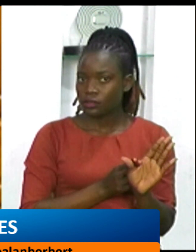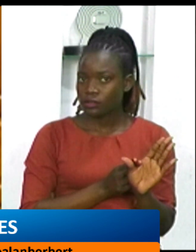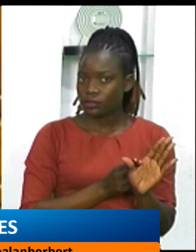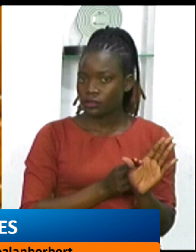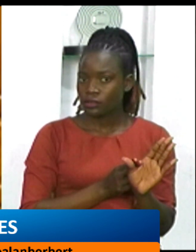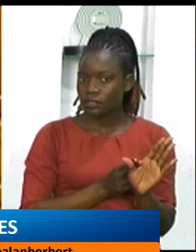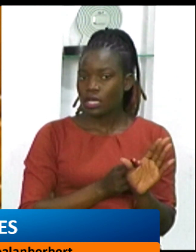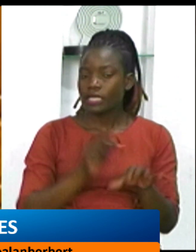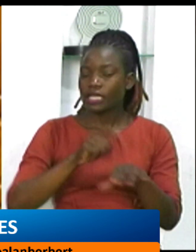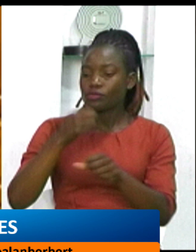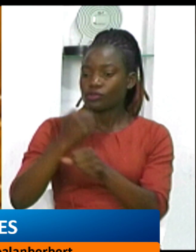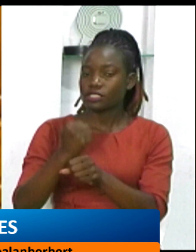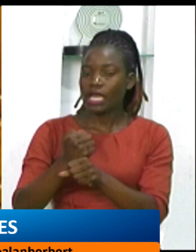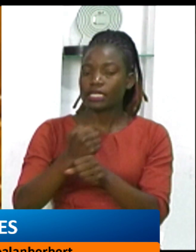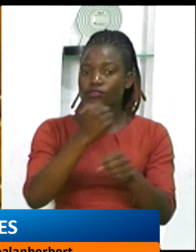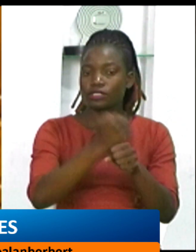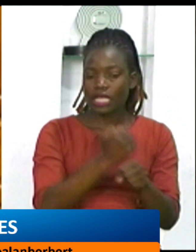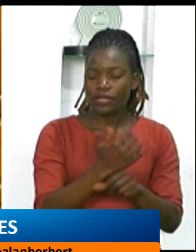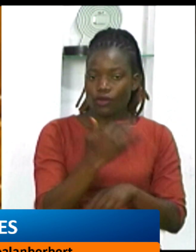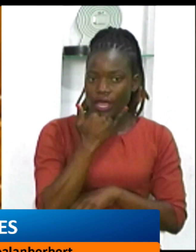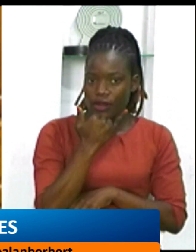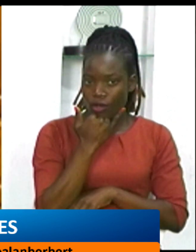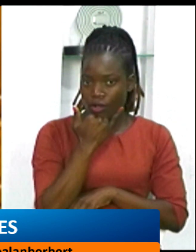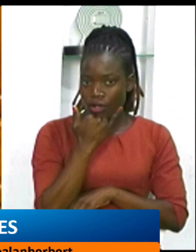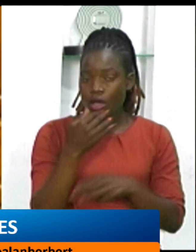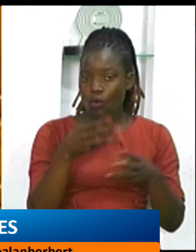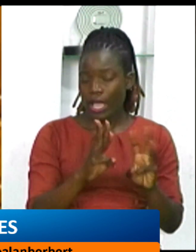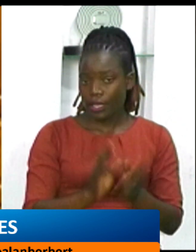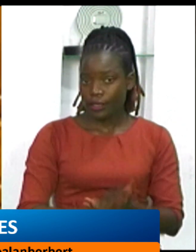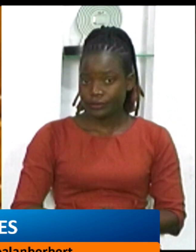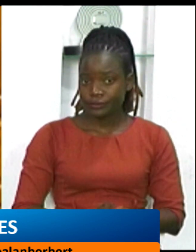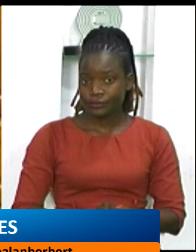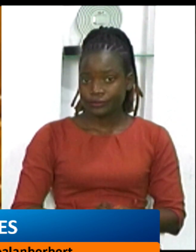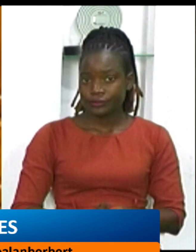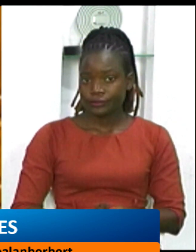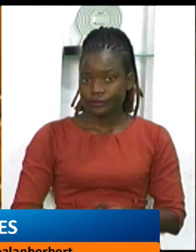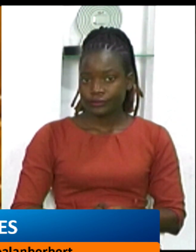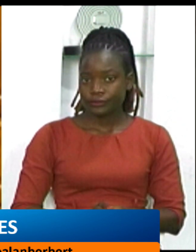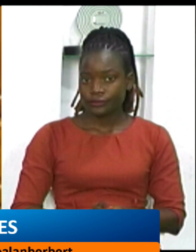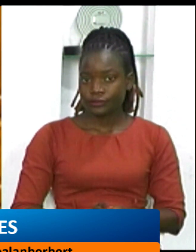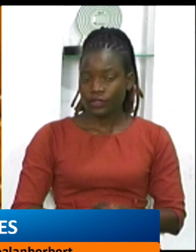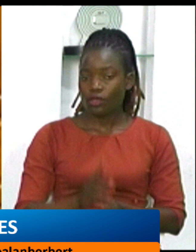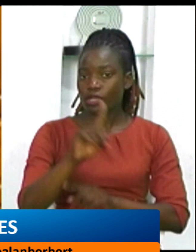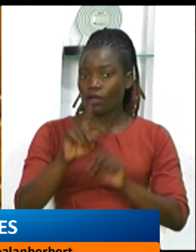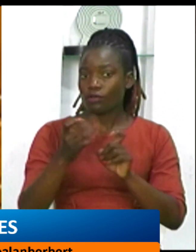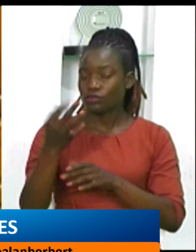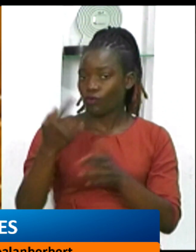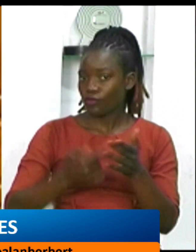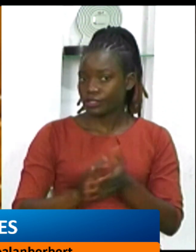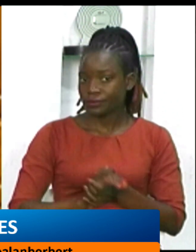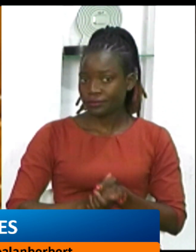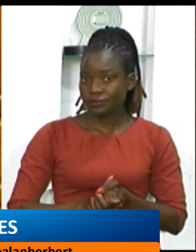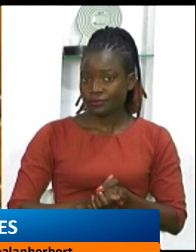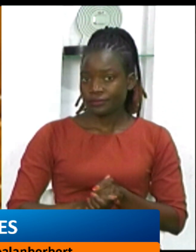done on a wrong path, on a wrong locality. Lastly, on a question of law still,